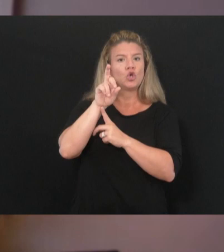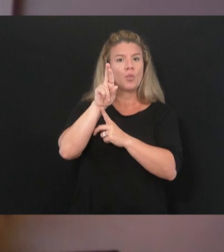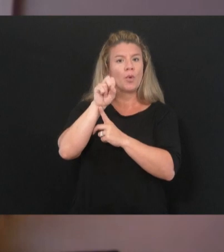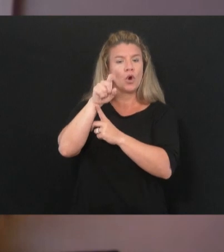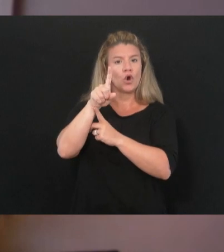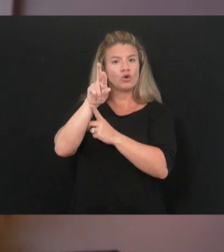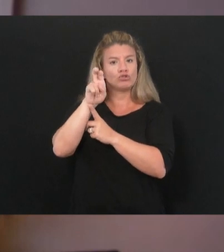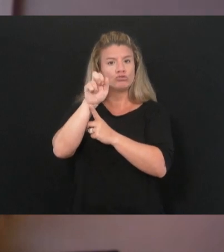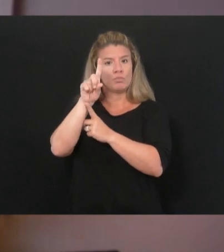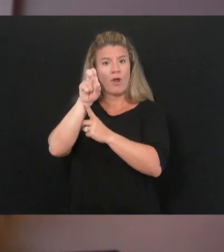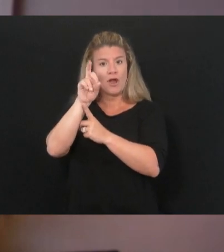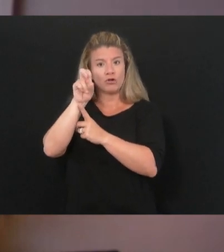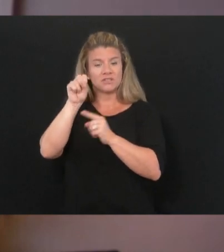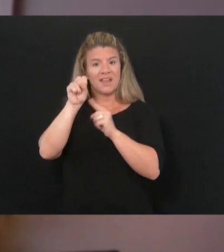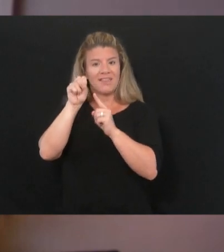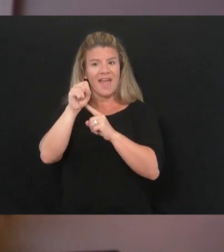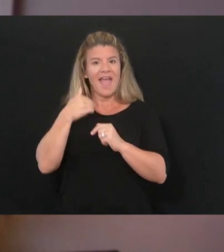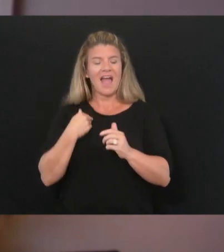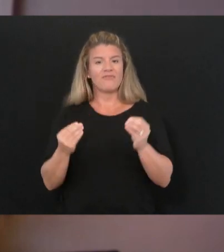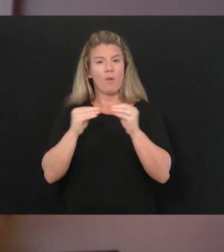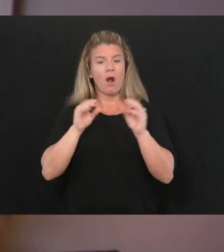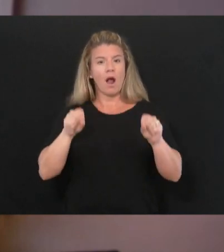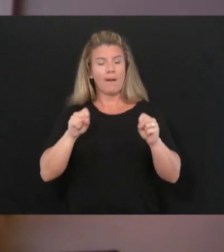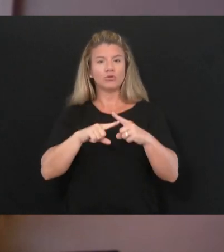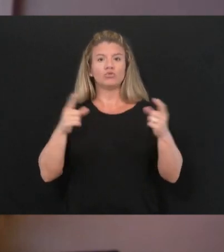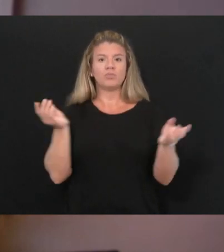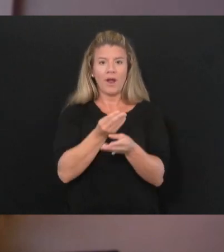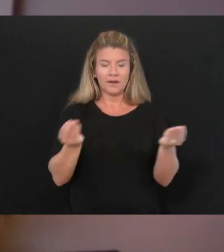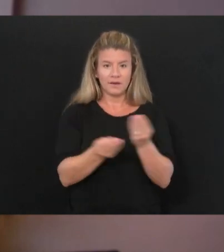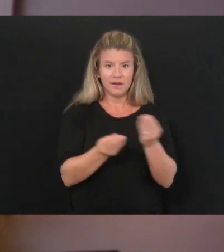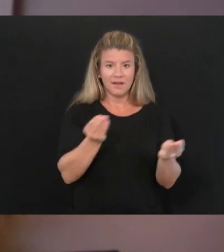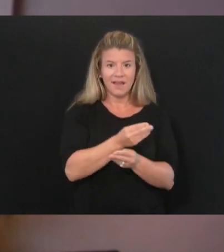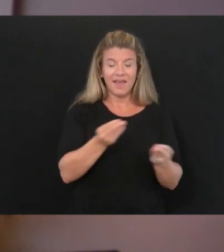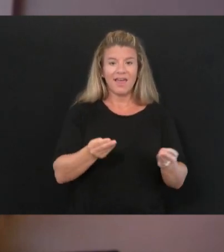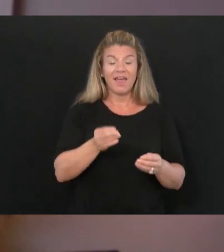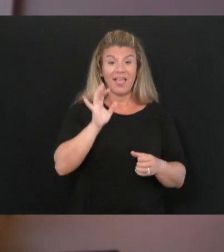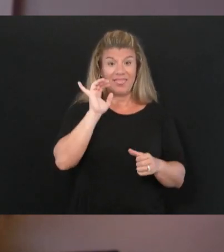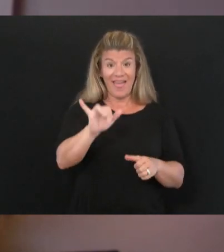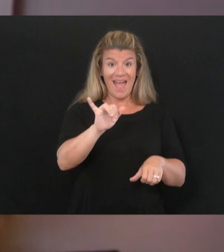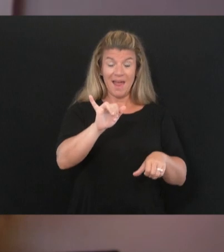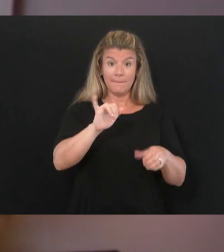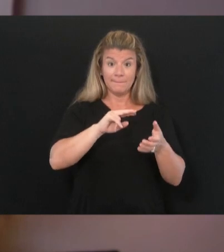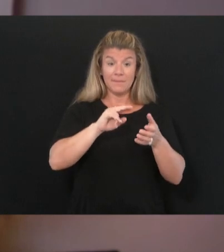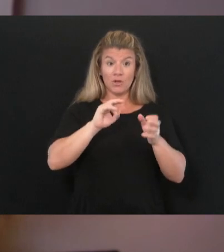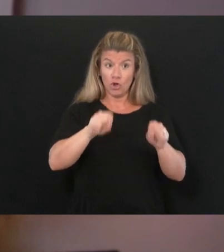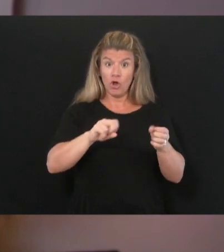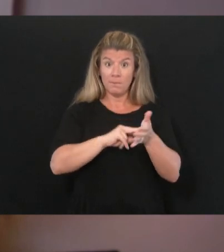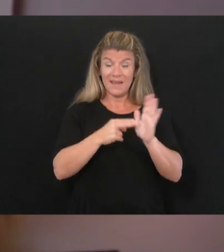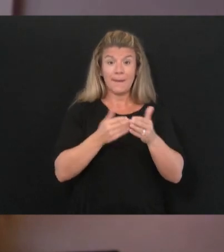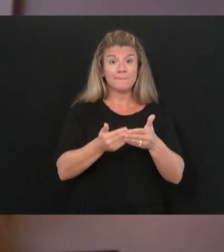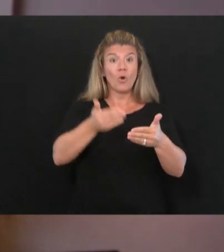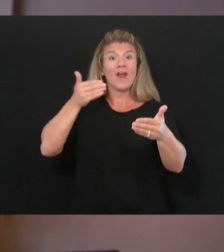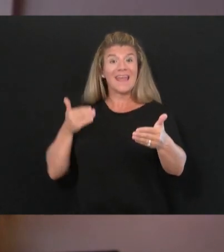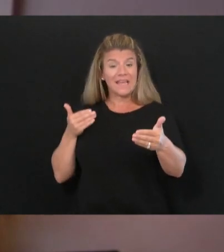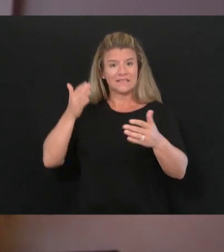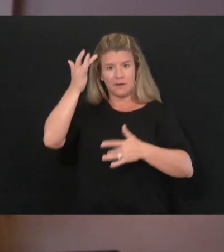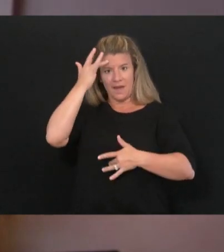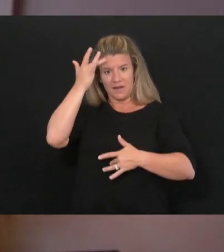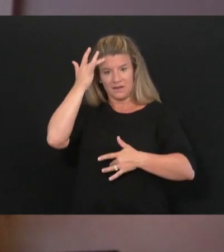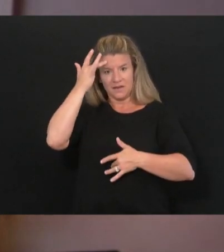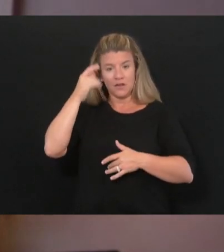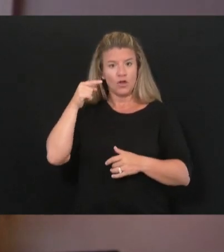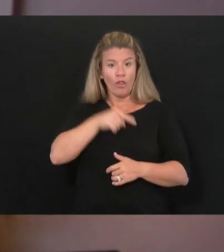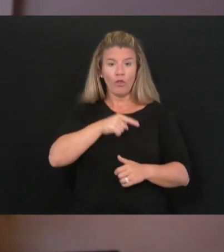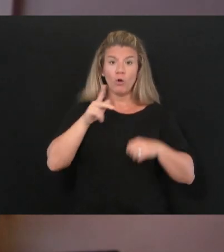more virus spread than others. In the pre-symptomatic time, the time before people get symptoms, these people tend to be